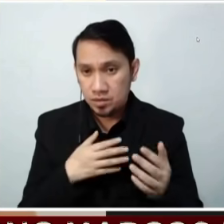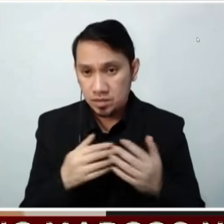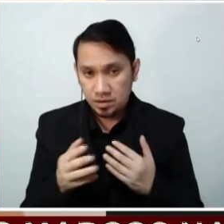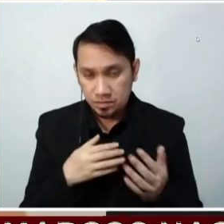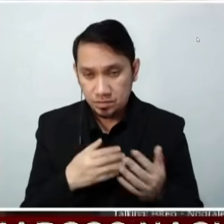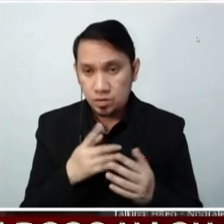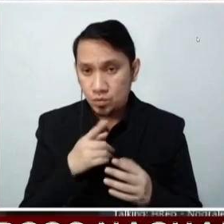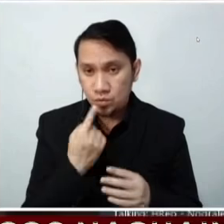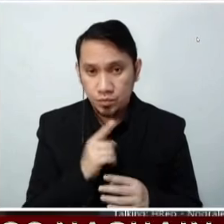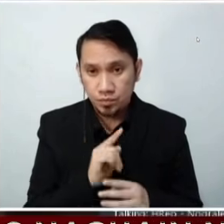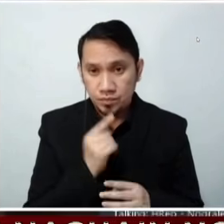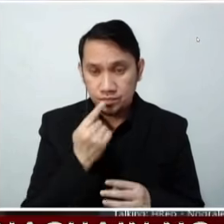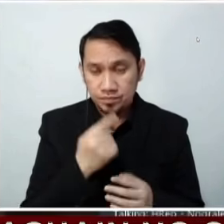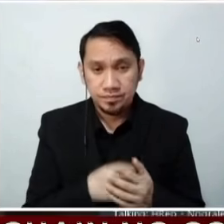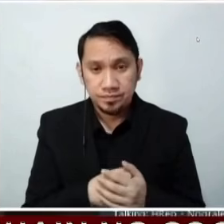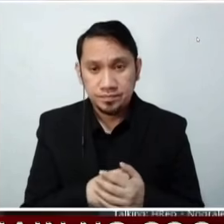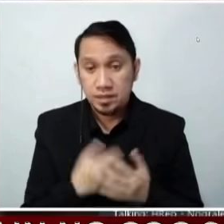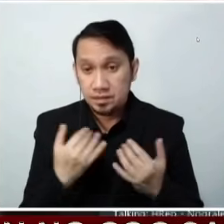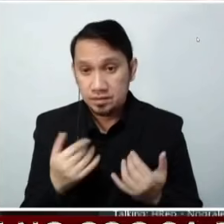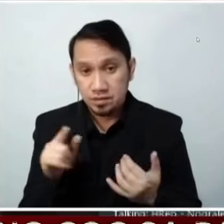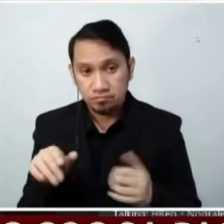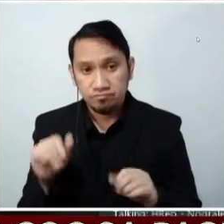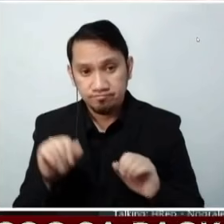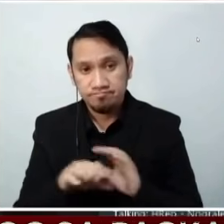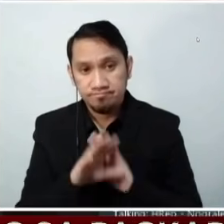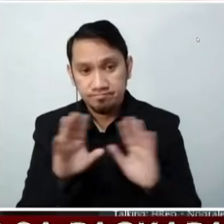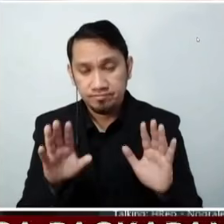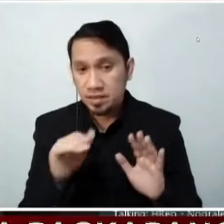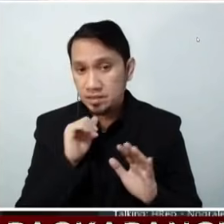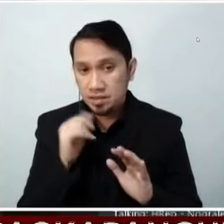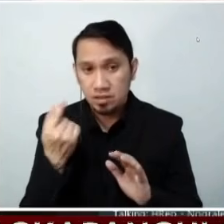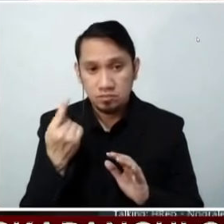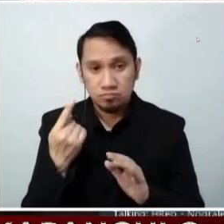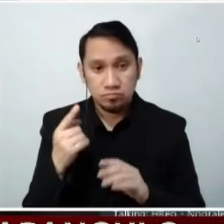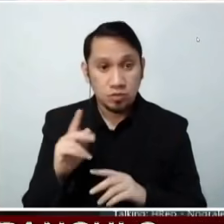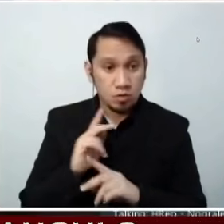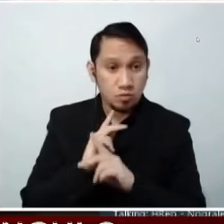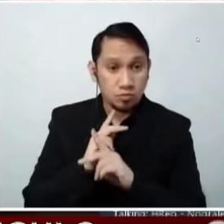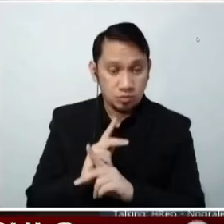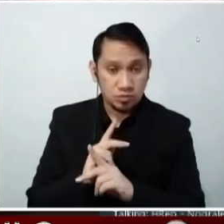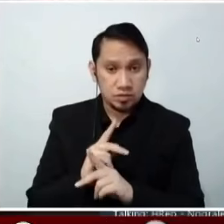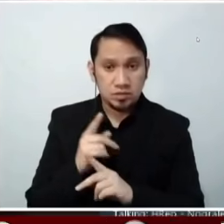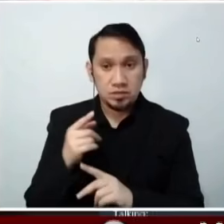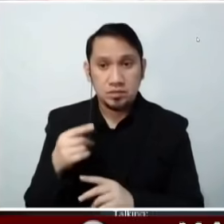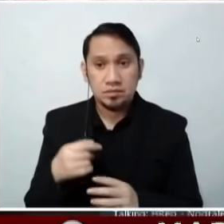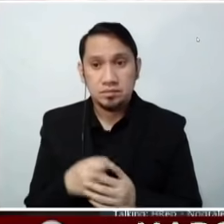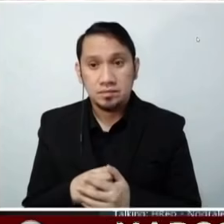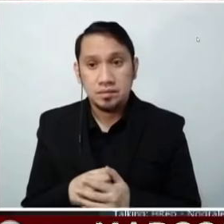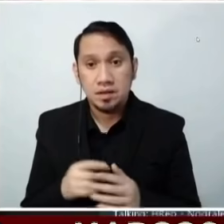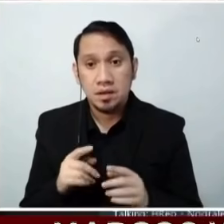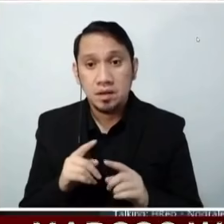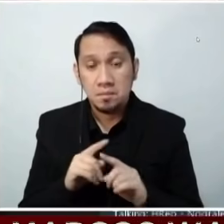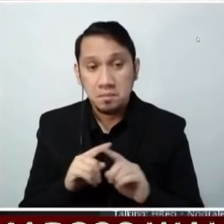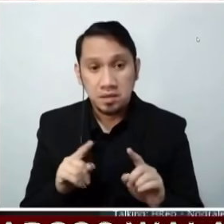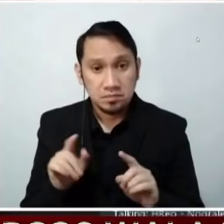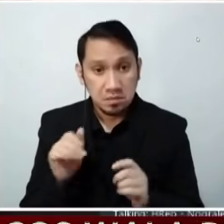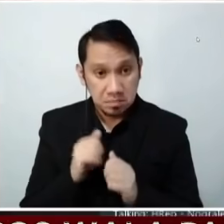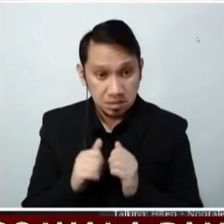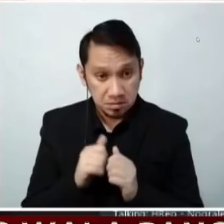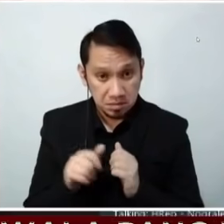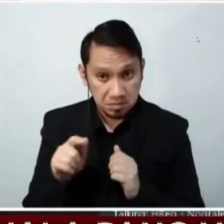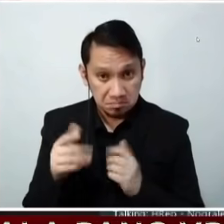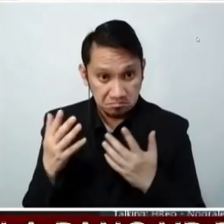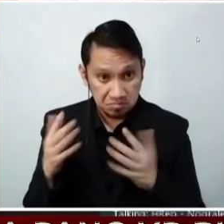comes first. Nilinaw ni Aglipay na hindi dahil pinoprotektahan ng Kamara ang kanilang resource person ay absuelto na ito at